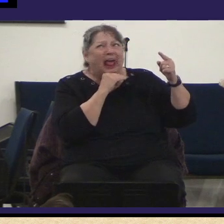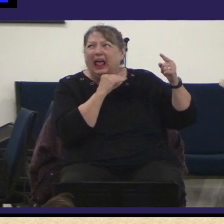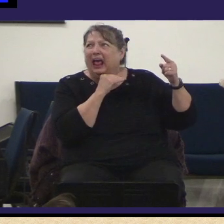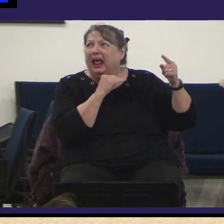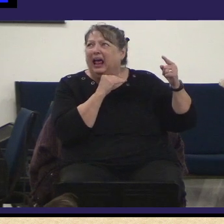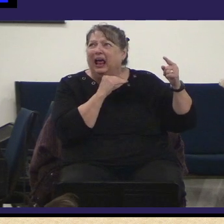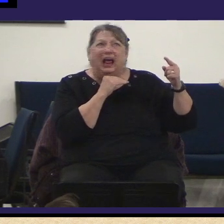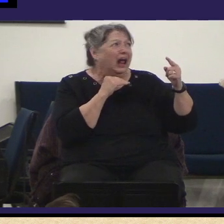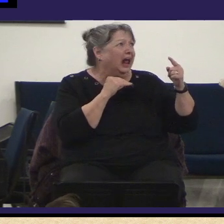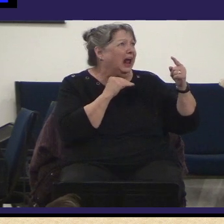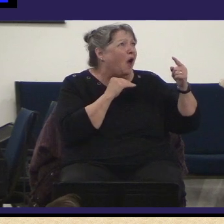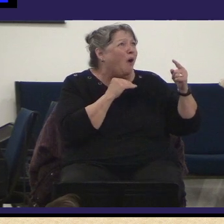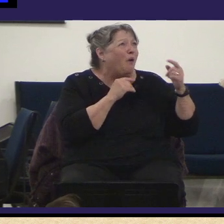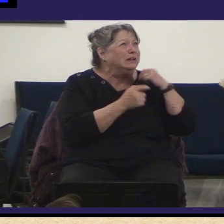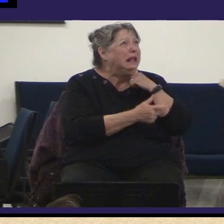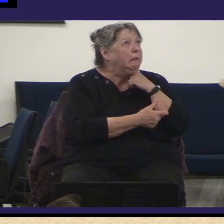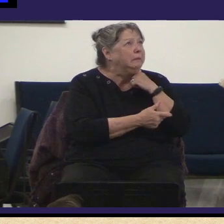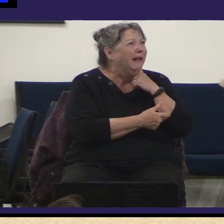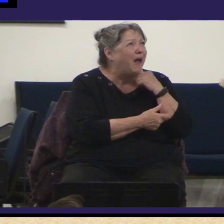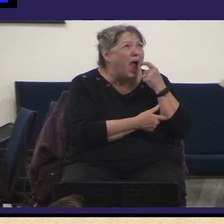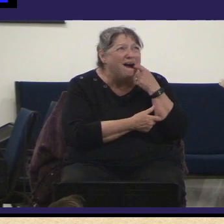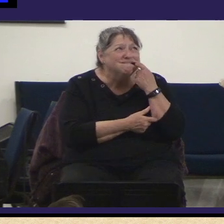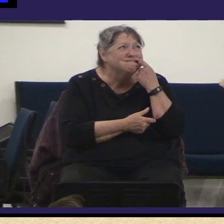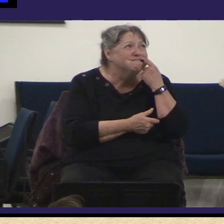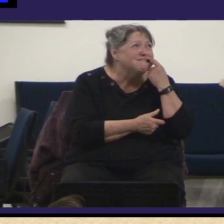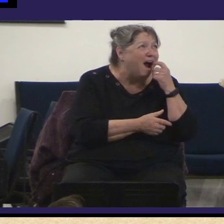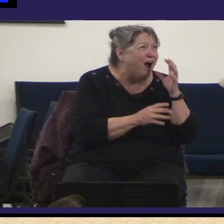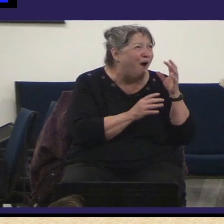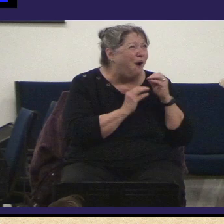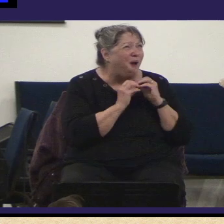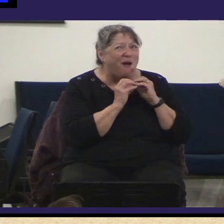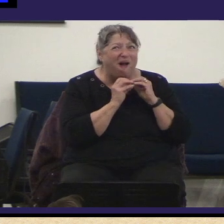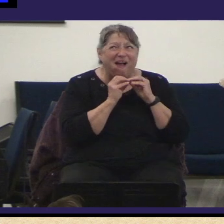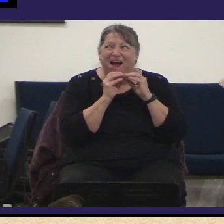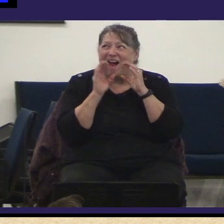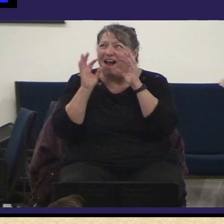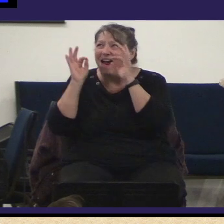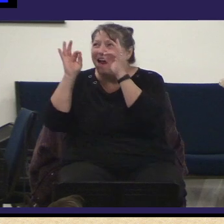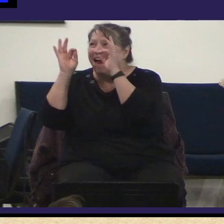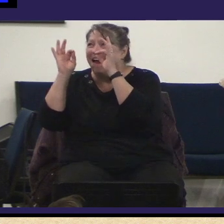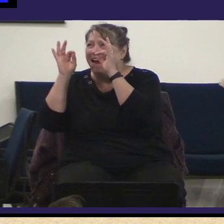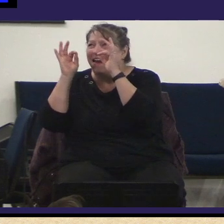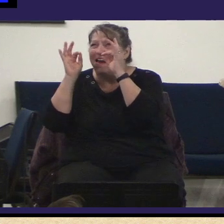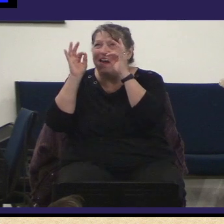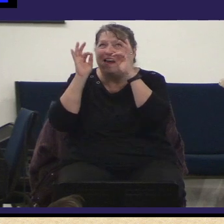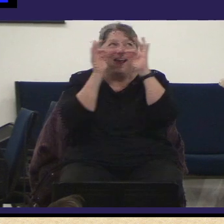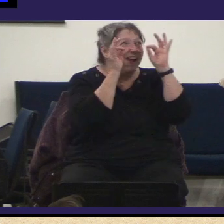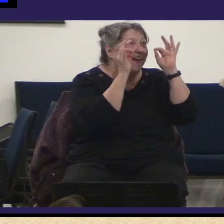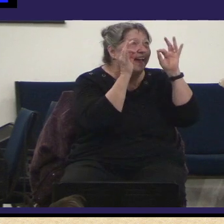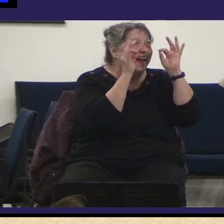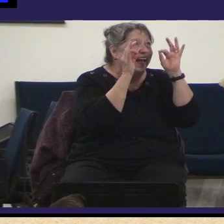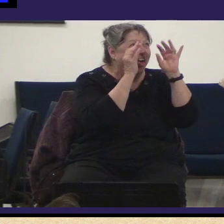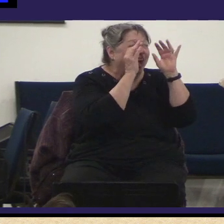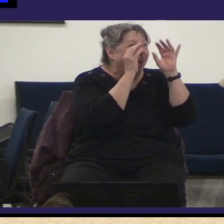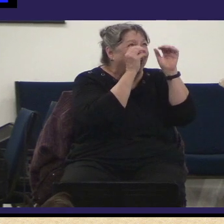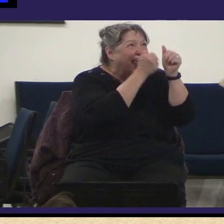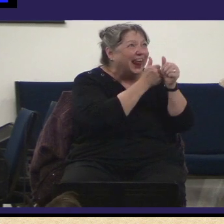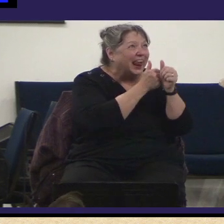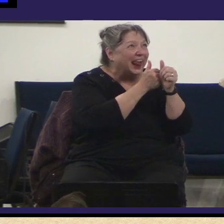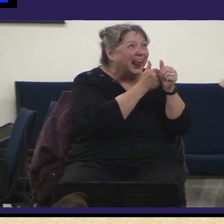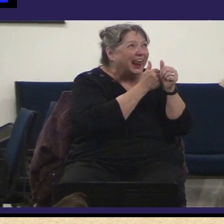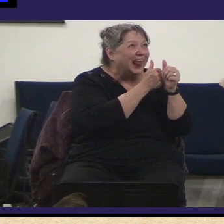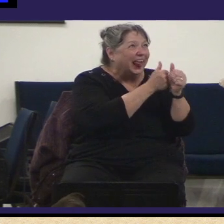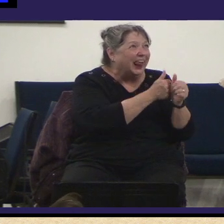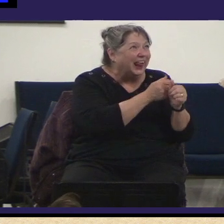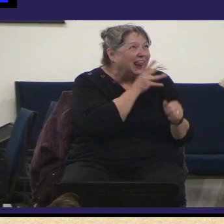enticing sounding things that are different from what we've heard. The devil is so